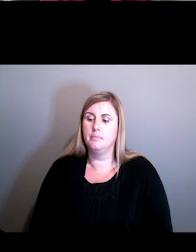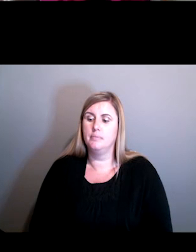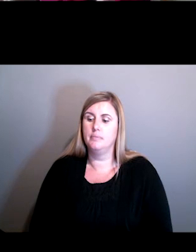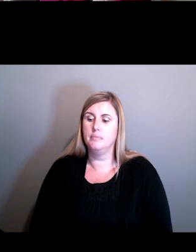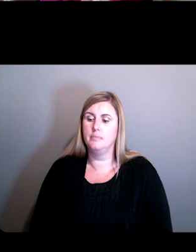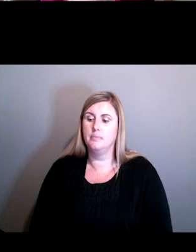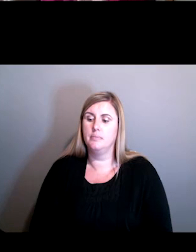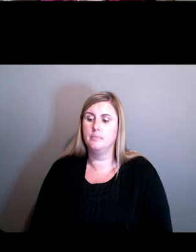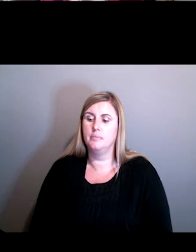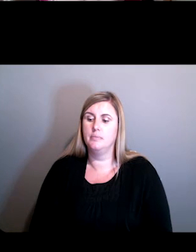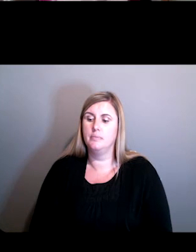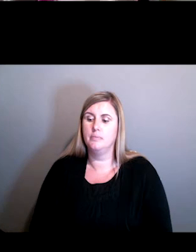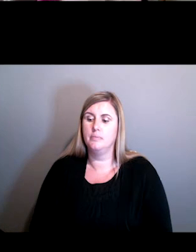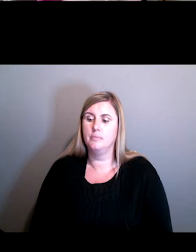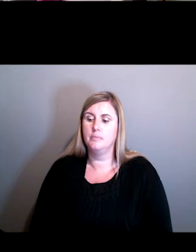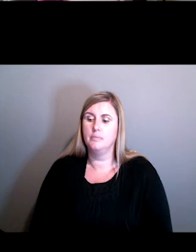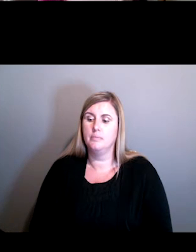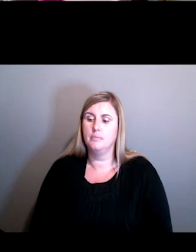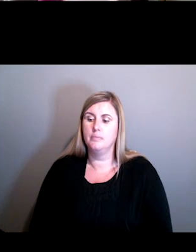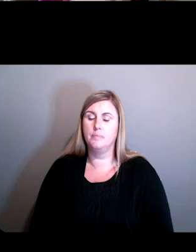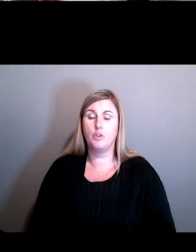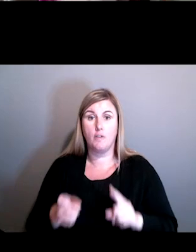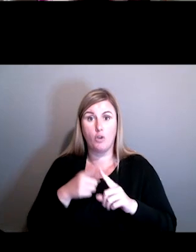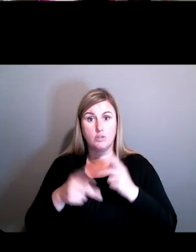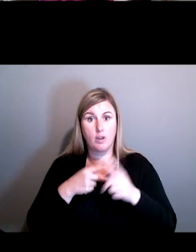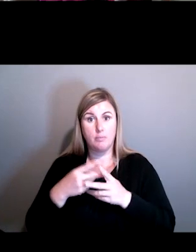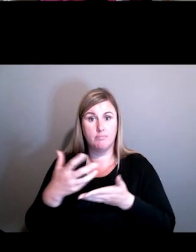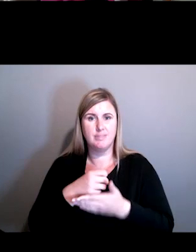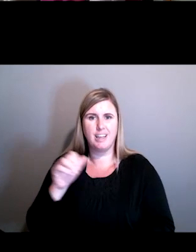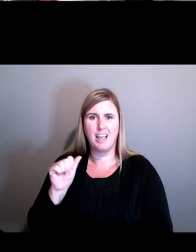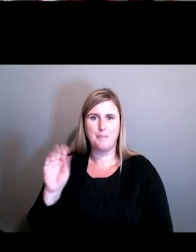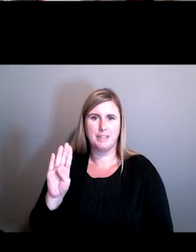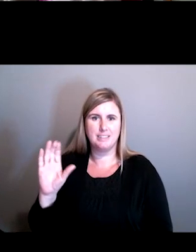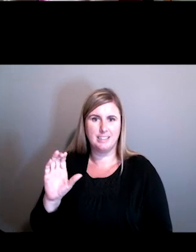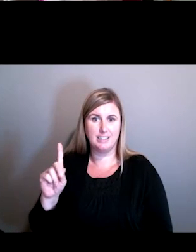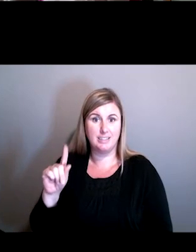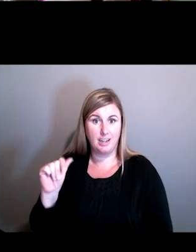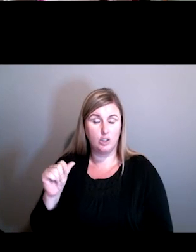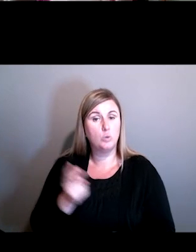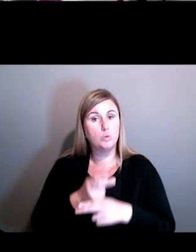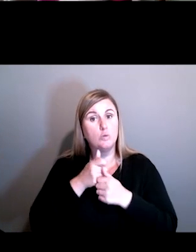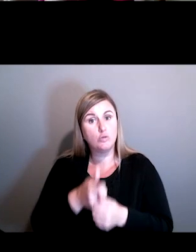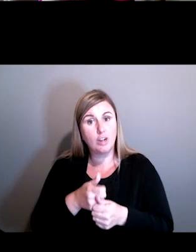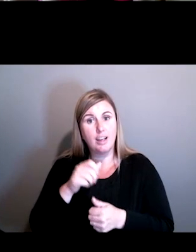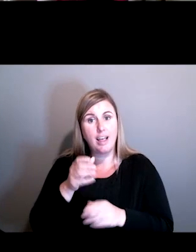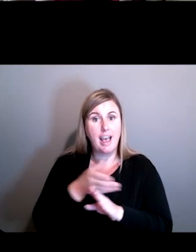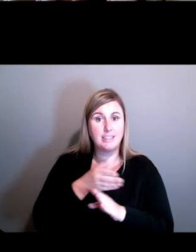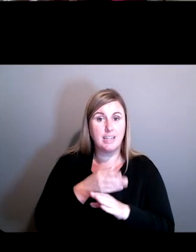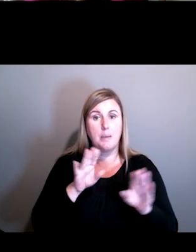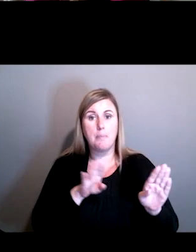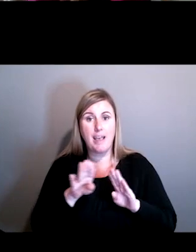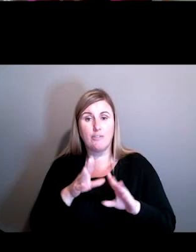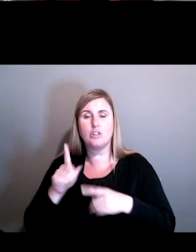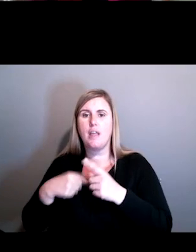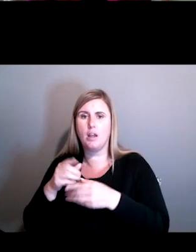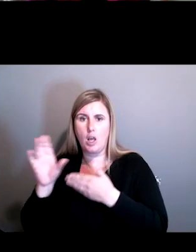So this first form of data collection is ABC data. It's used to track antecedents, behaviors, and consequences, your ABCs,